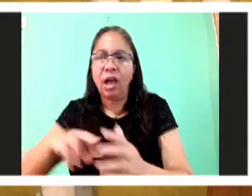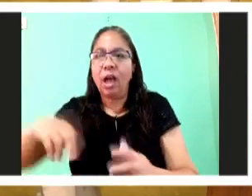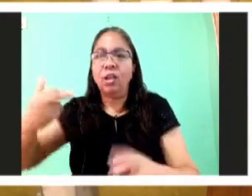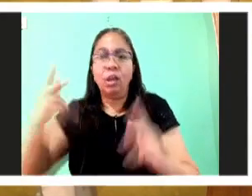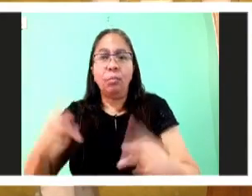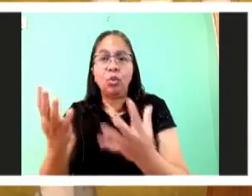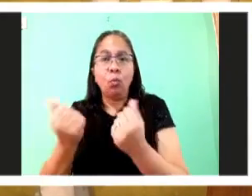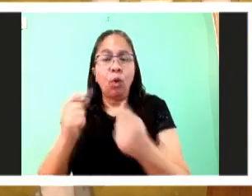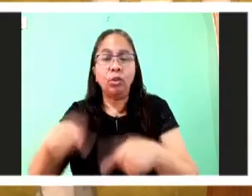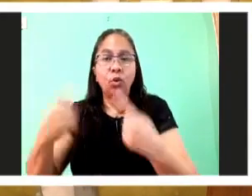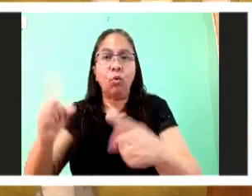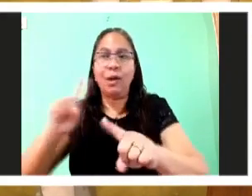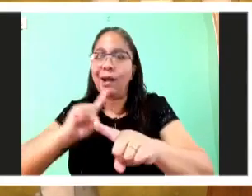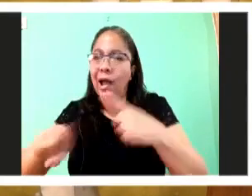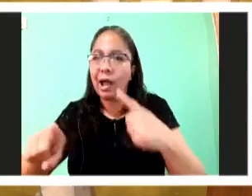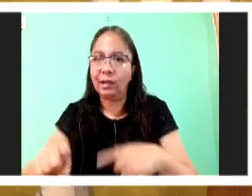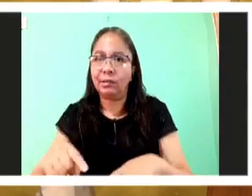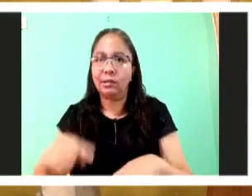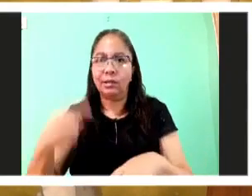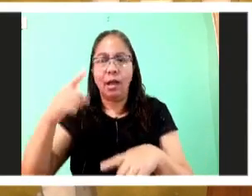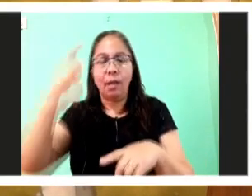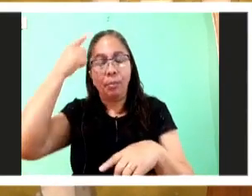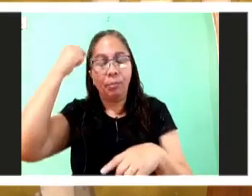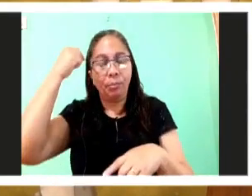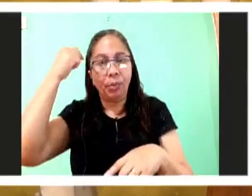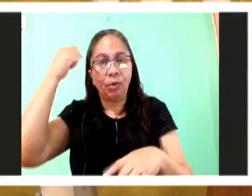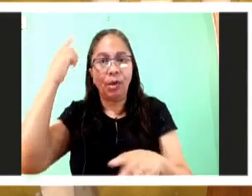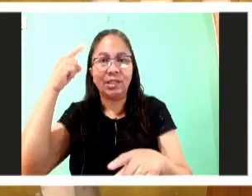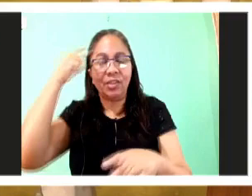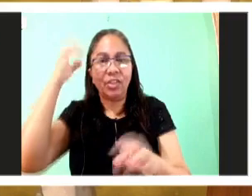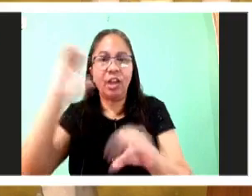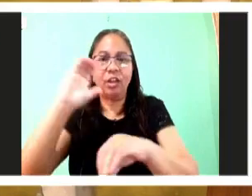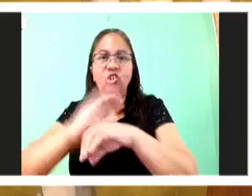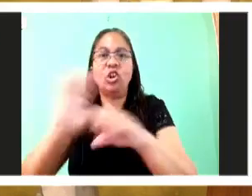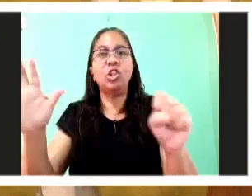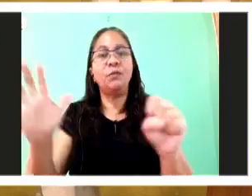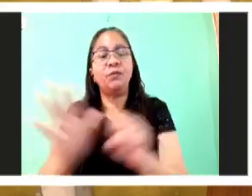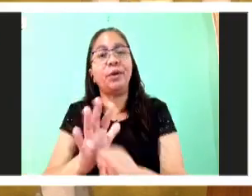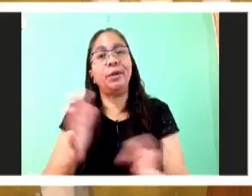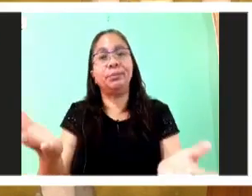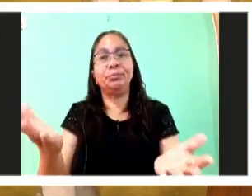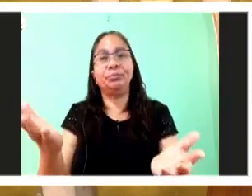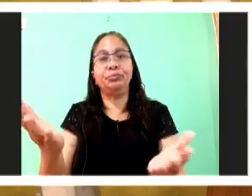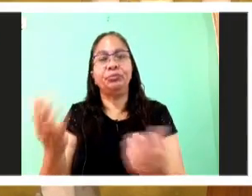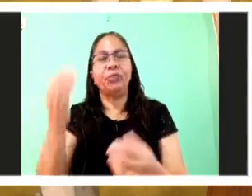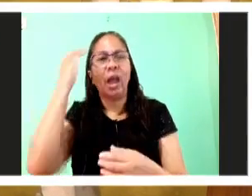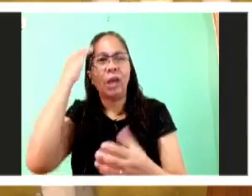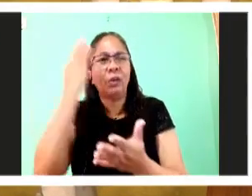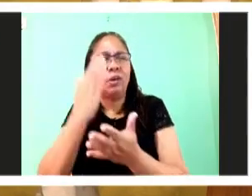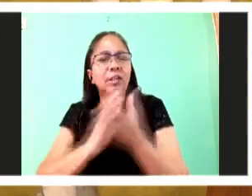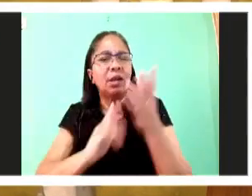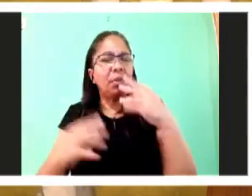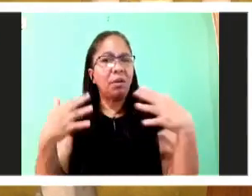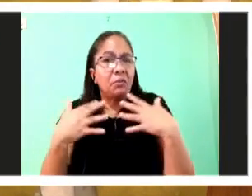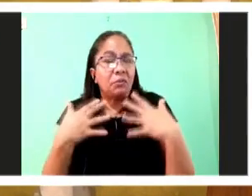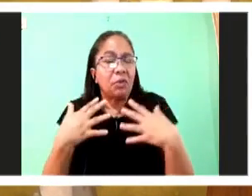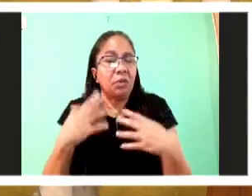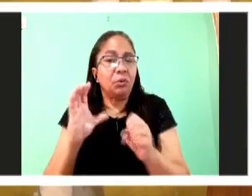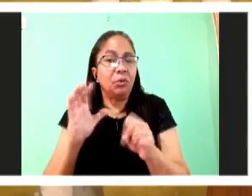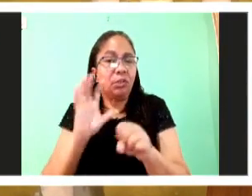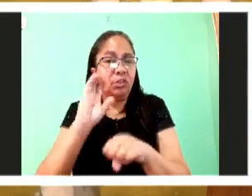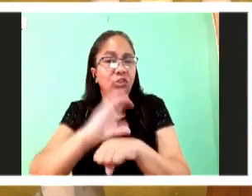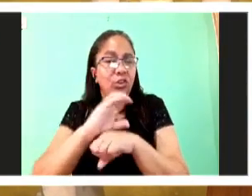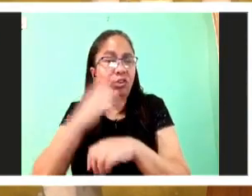come. So when we book, let us come. But I know many people are still hesitant, and I understand that.